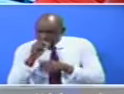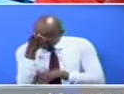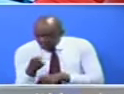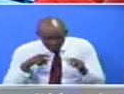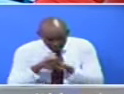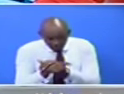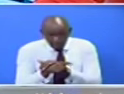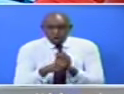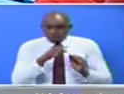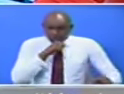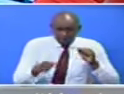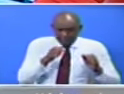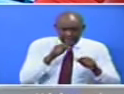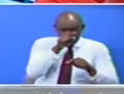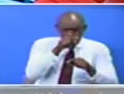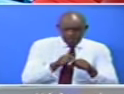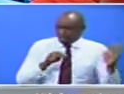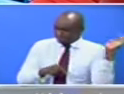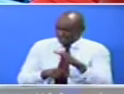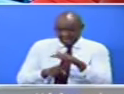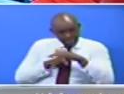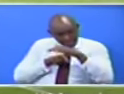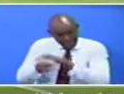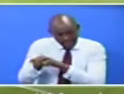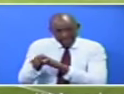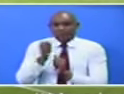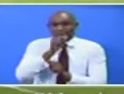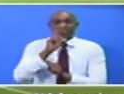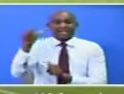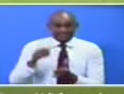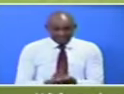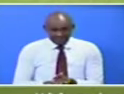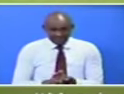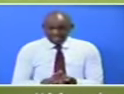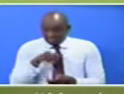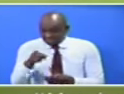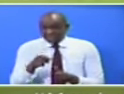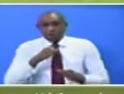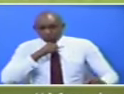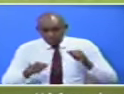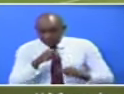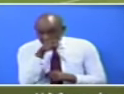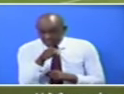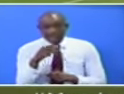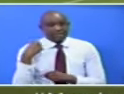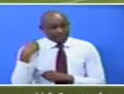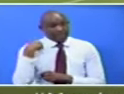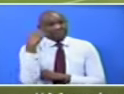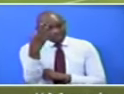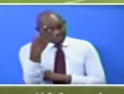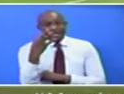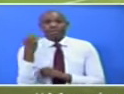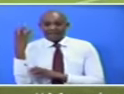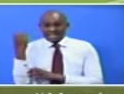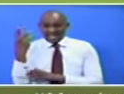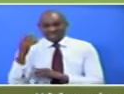before Sofapaka replied through Charles Okwemba a minute later. The draw leaves Sofapaka in third place while Bandari are